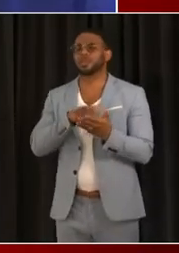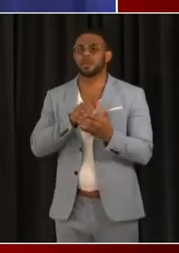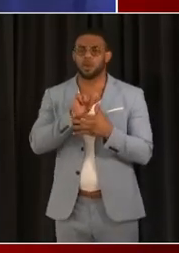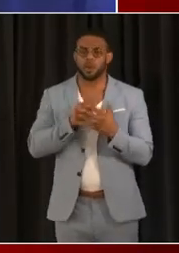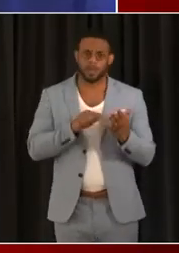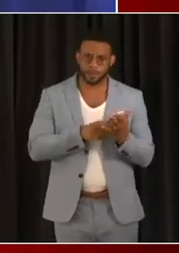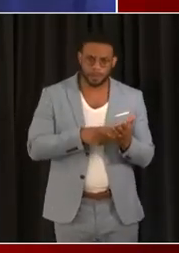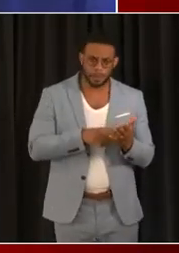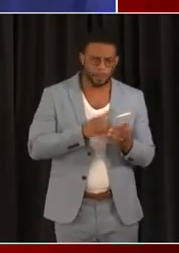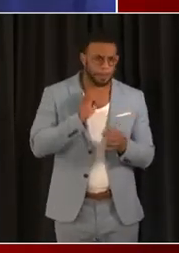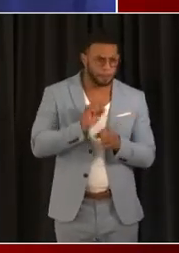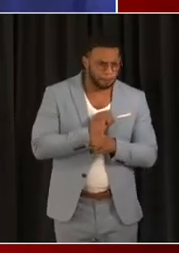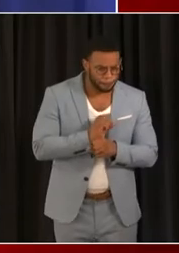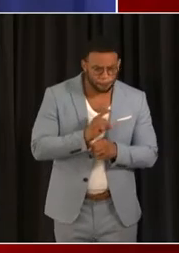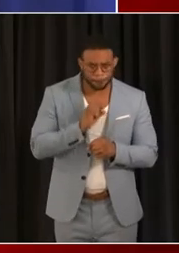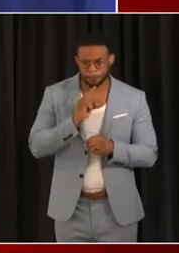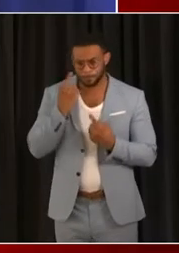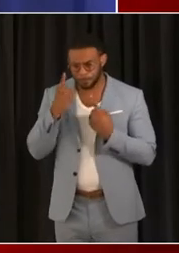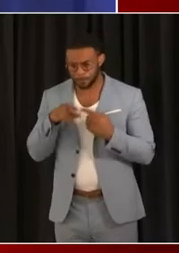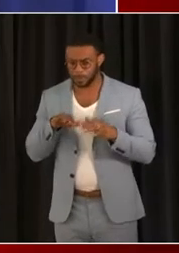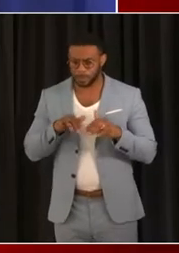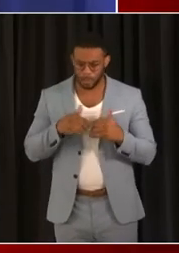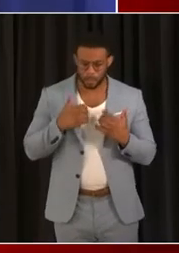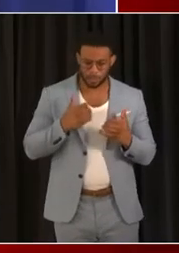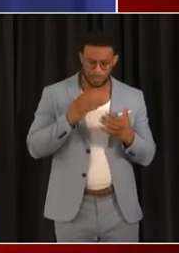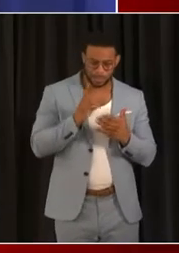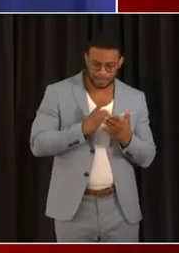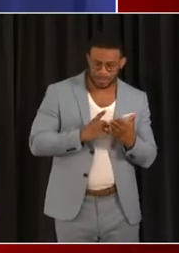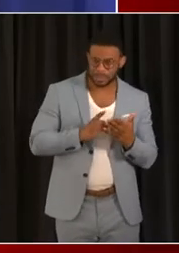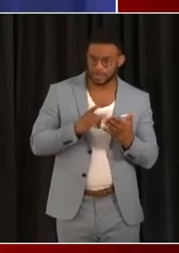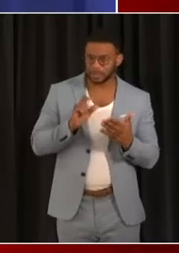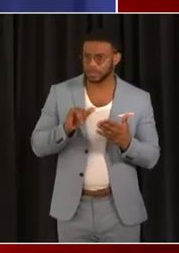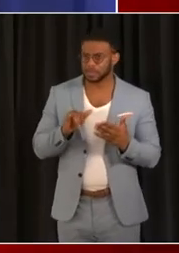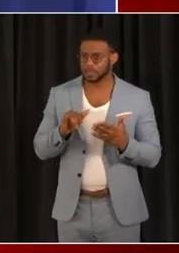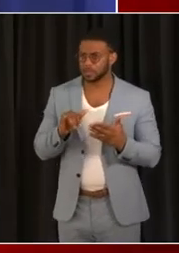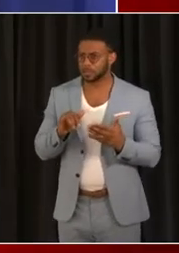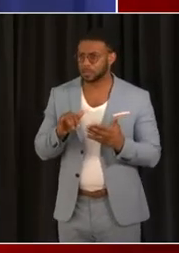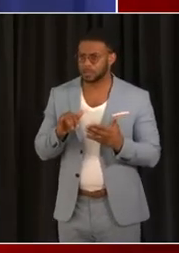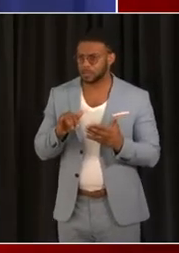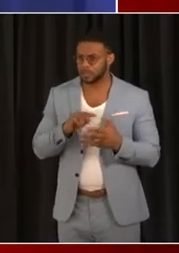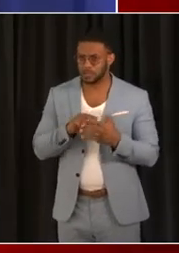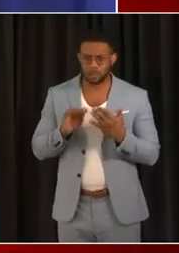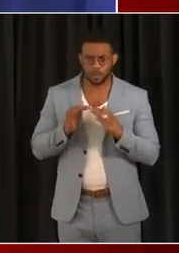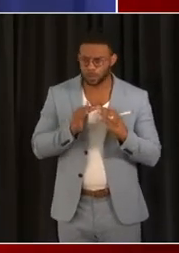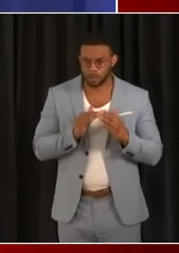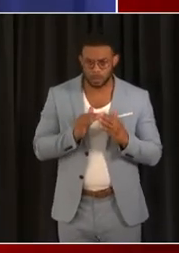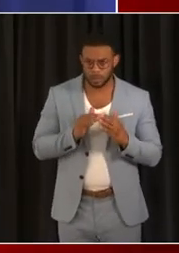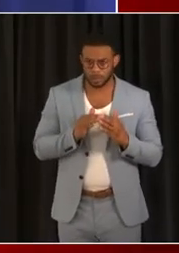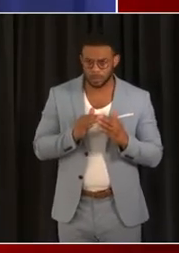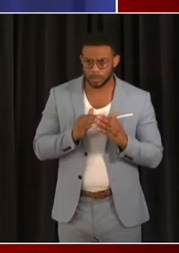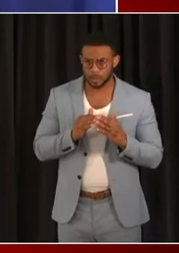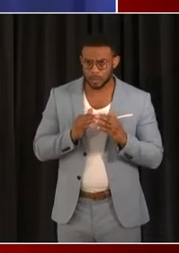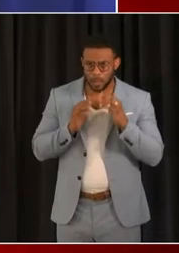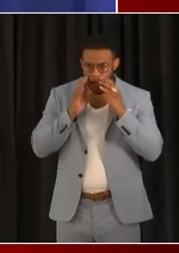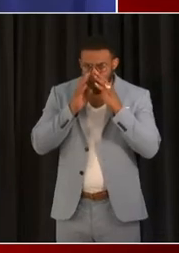middle of all of this and really be thoughtful about how we design it such that those communities